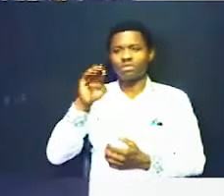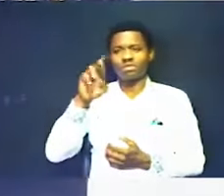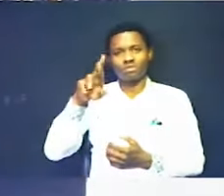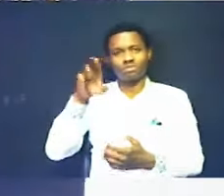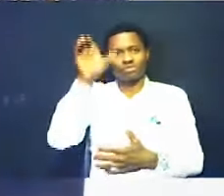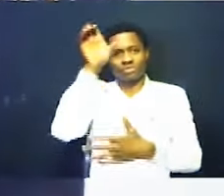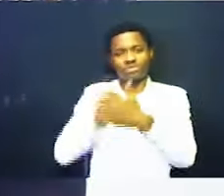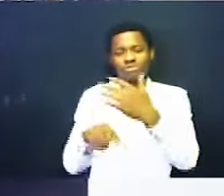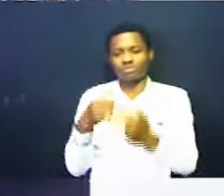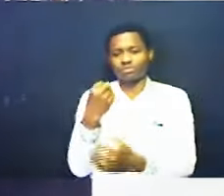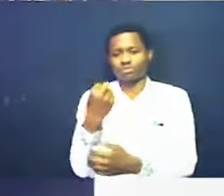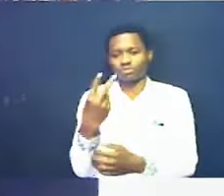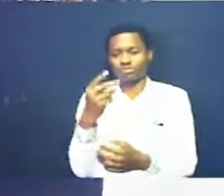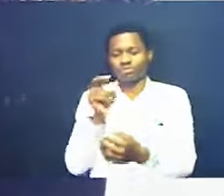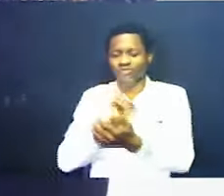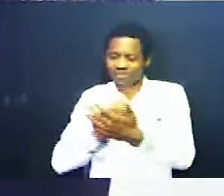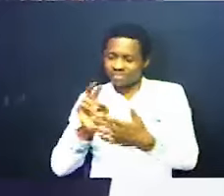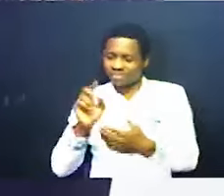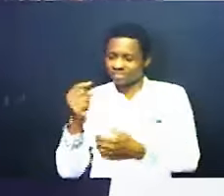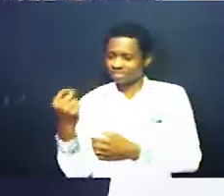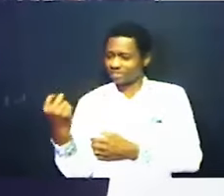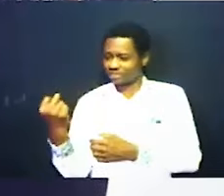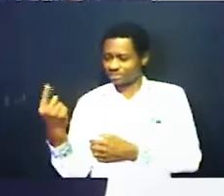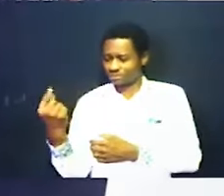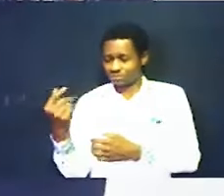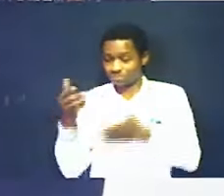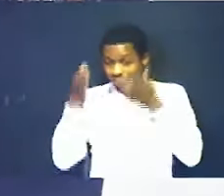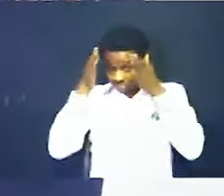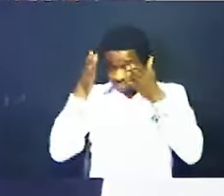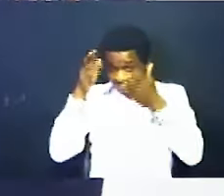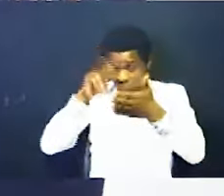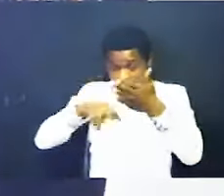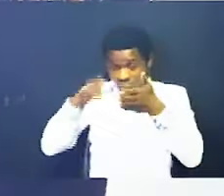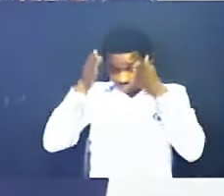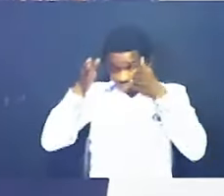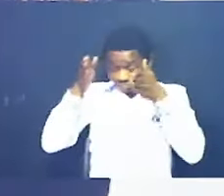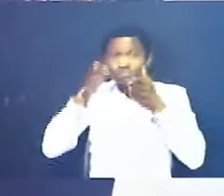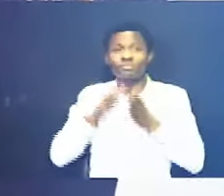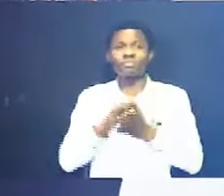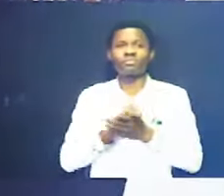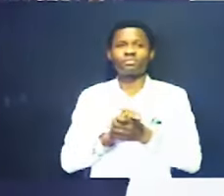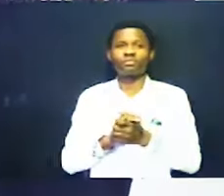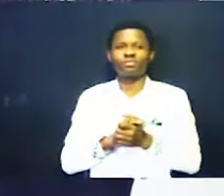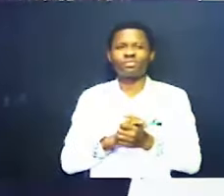want us to pay attention to what is on the screen.